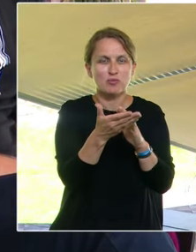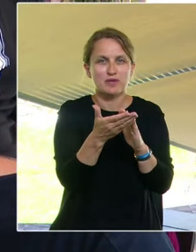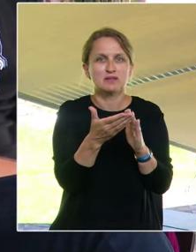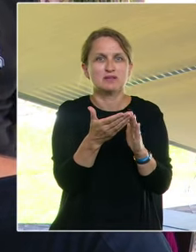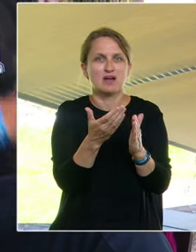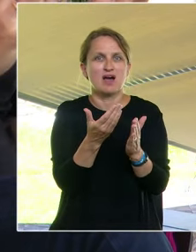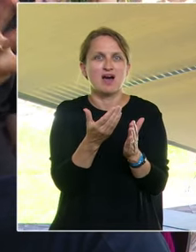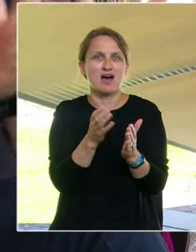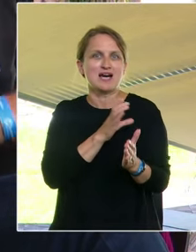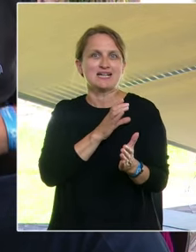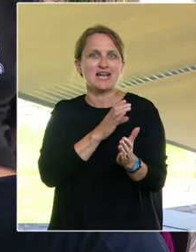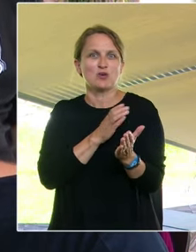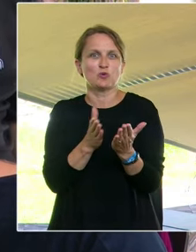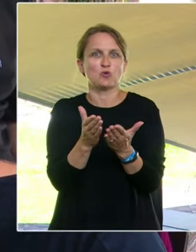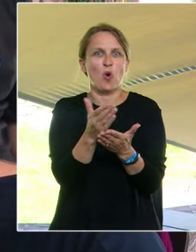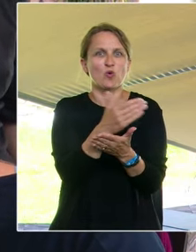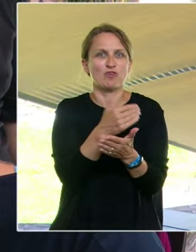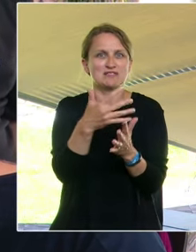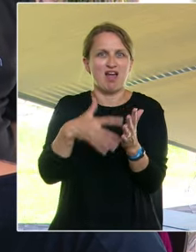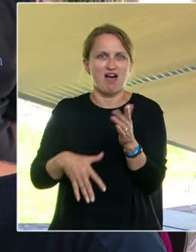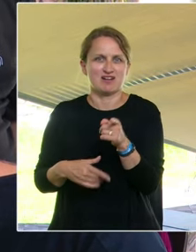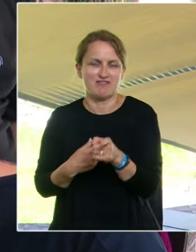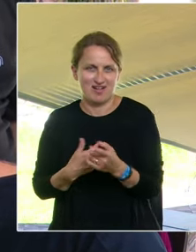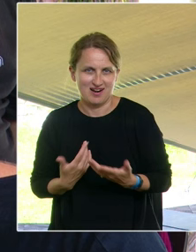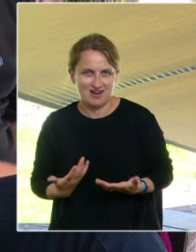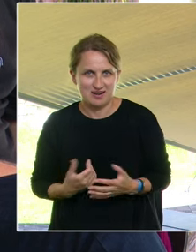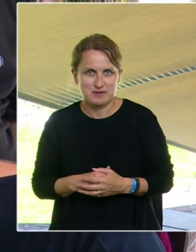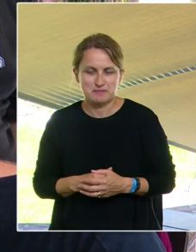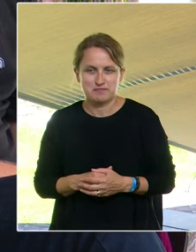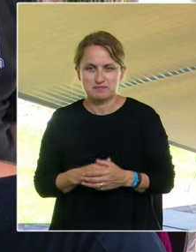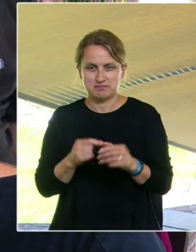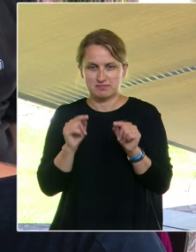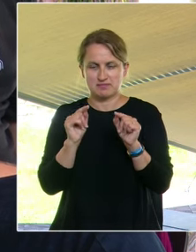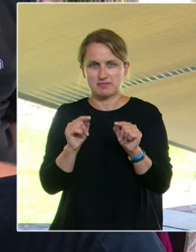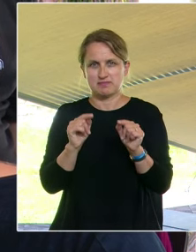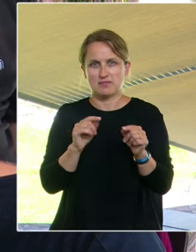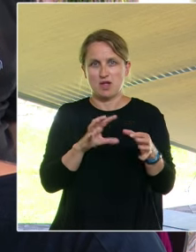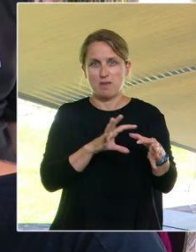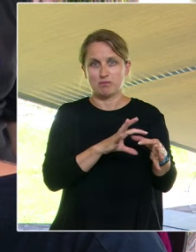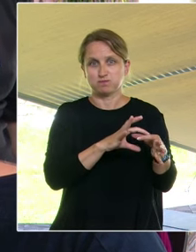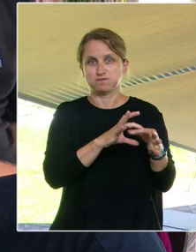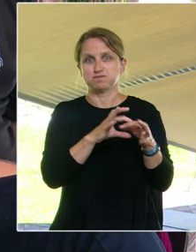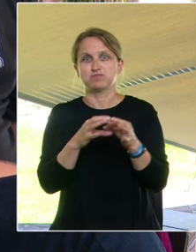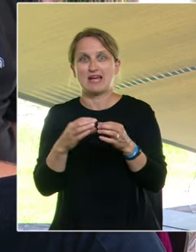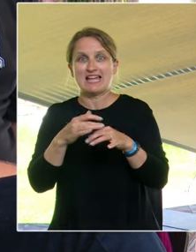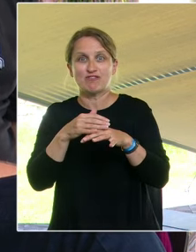creators who are actual value creators. And then the sort of the blockchain-based infrastructures